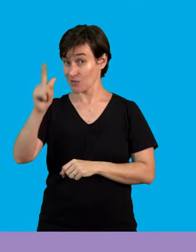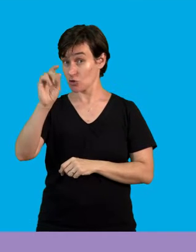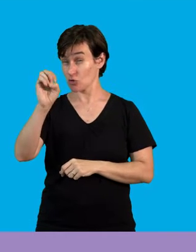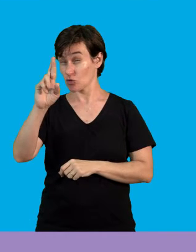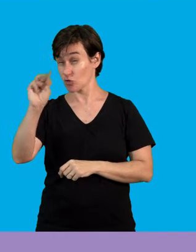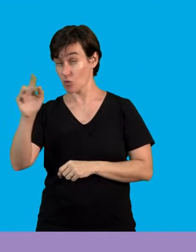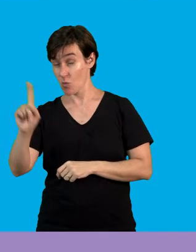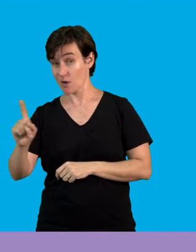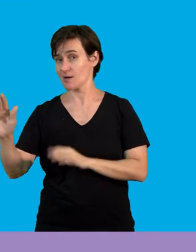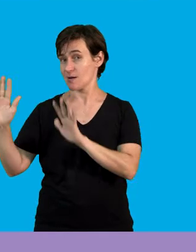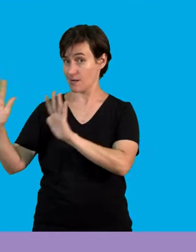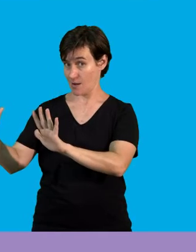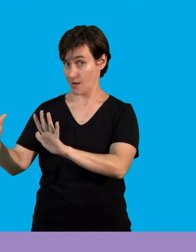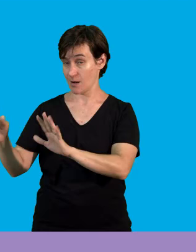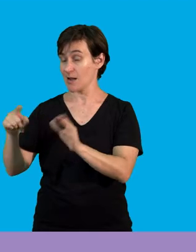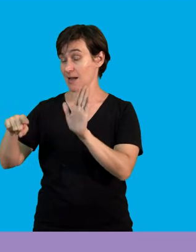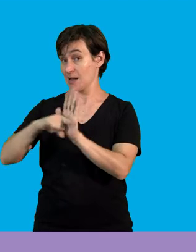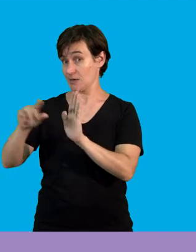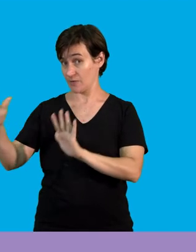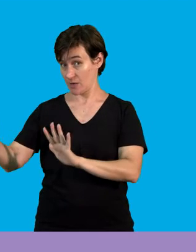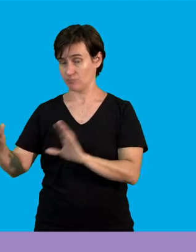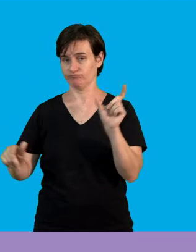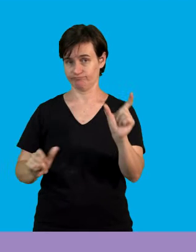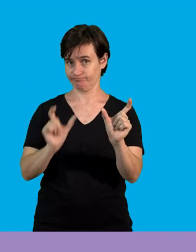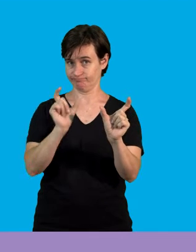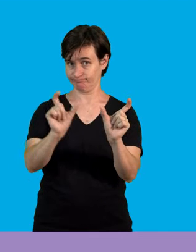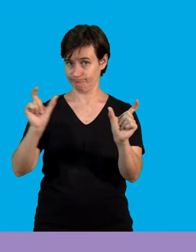is 5y, and the last term is negative 9.